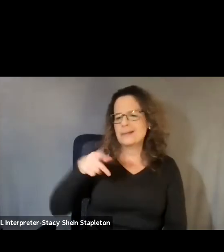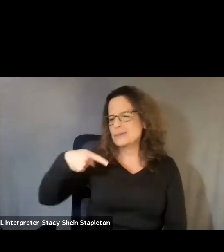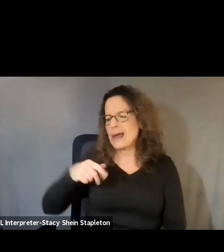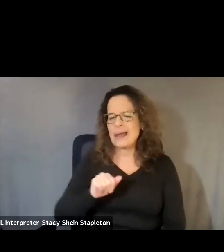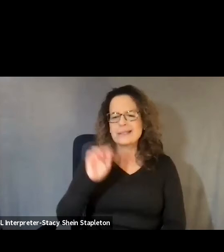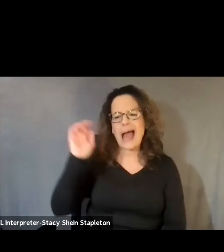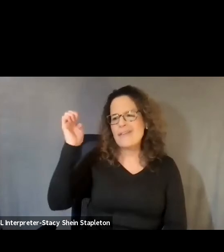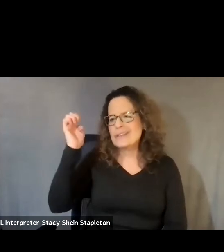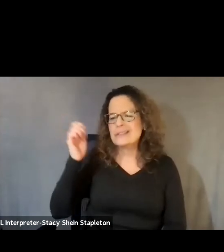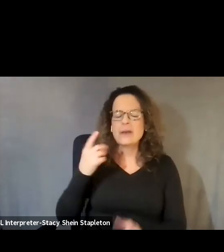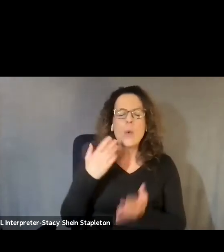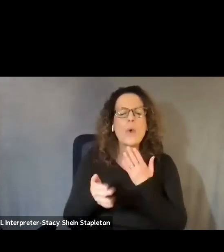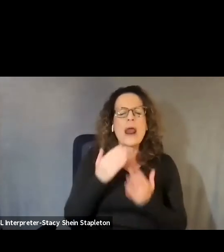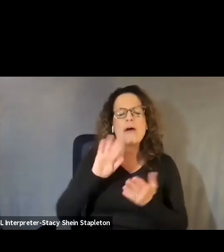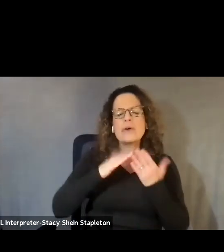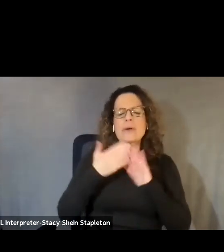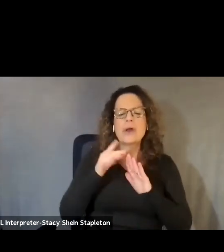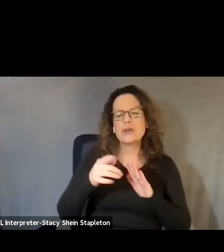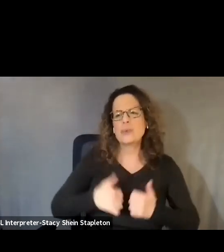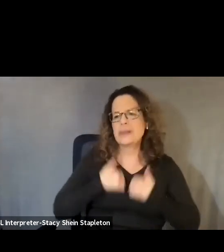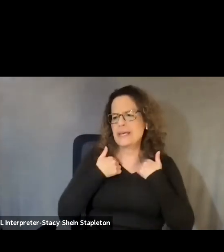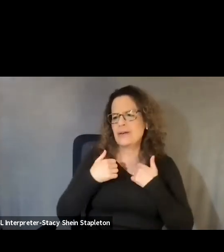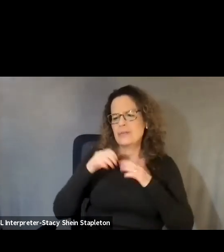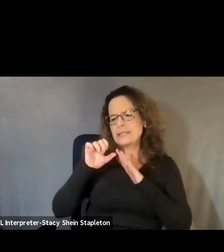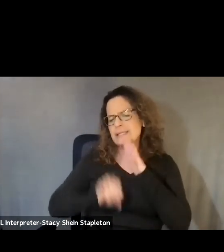Evanston or Rich Township or